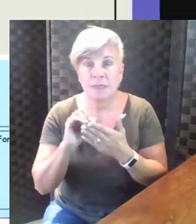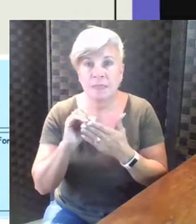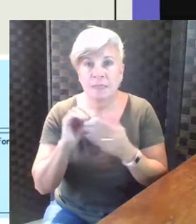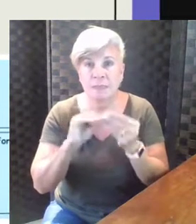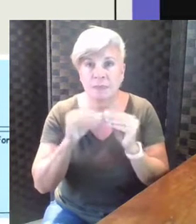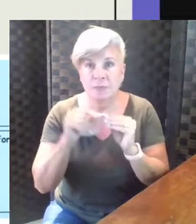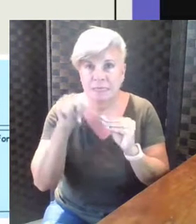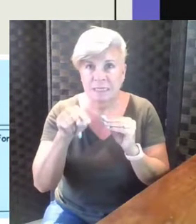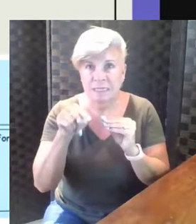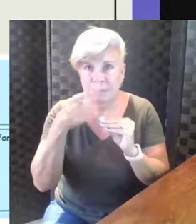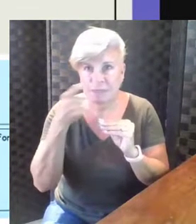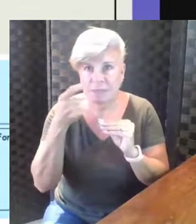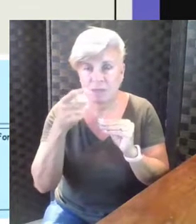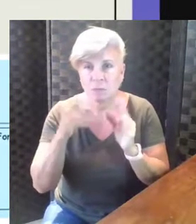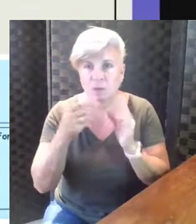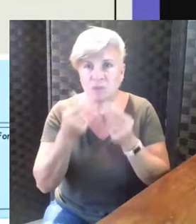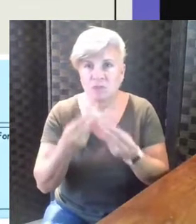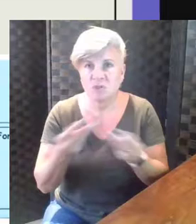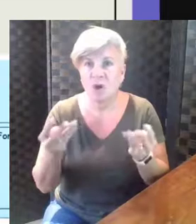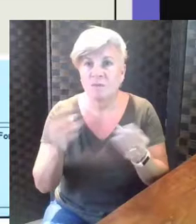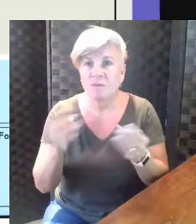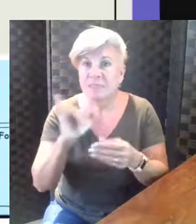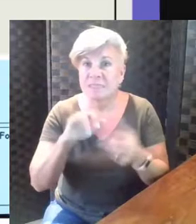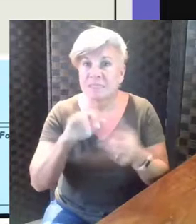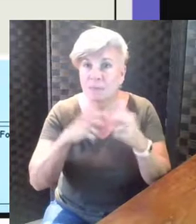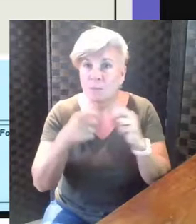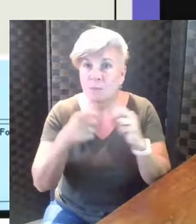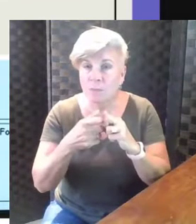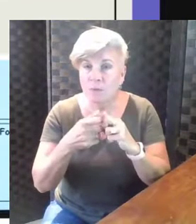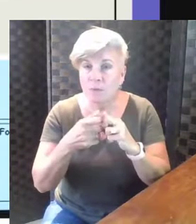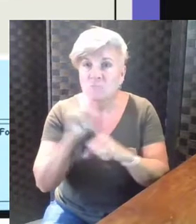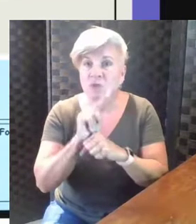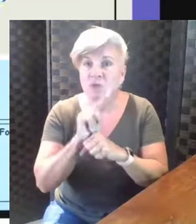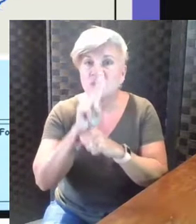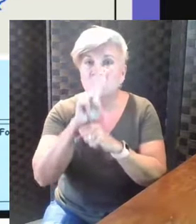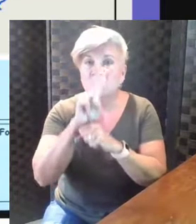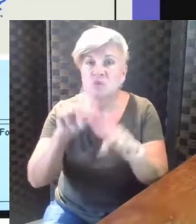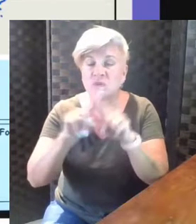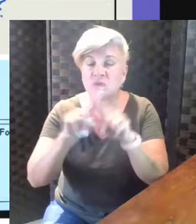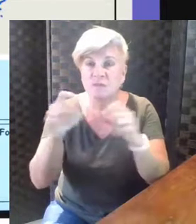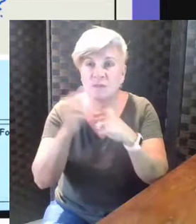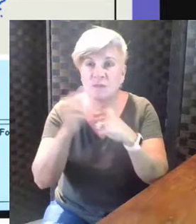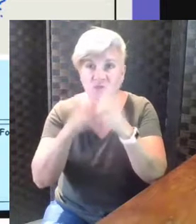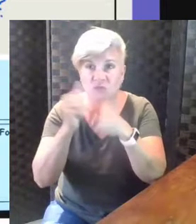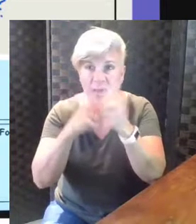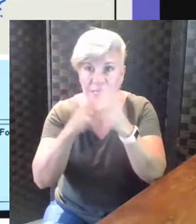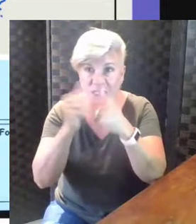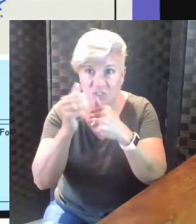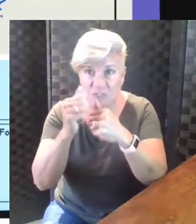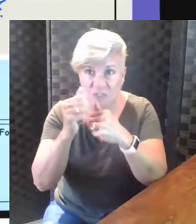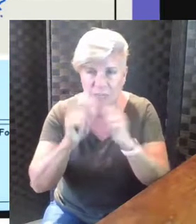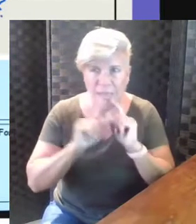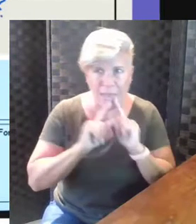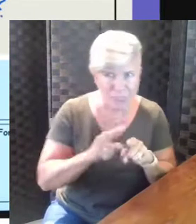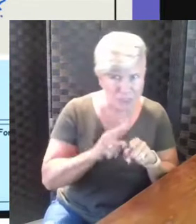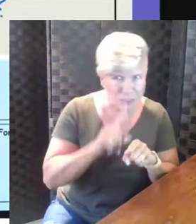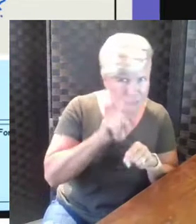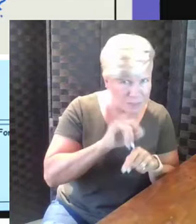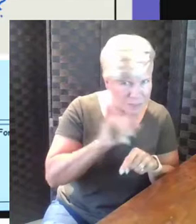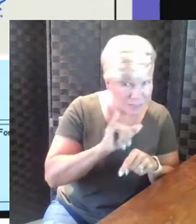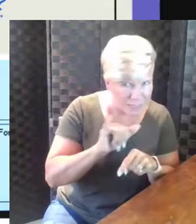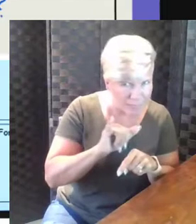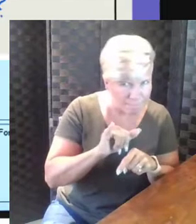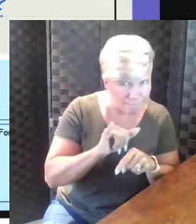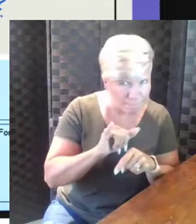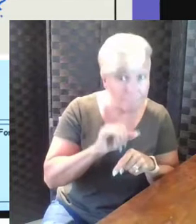equation down here because we're going to solve the same problem using 2 different strategies. Does that mean our answer should be the